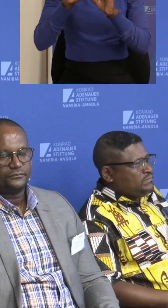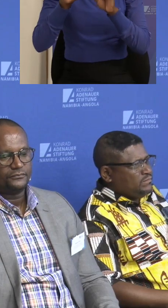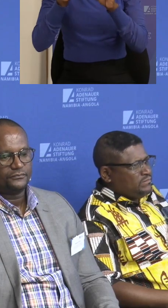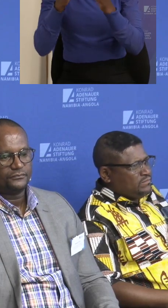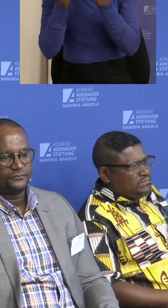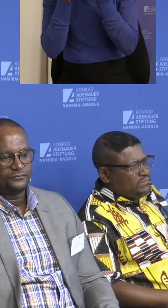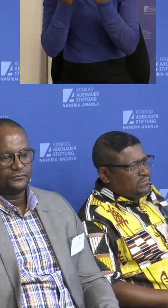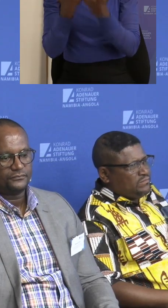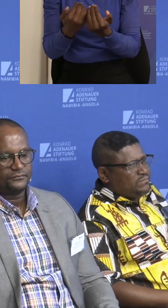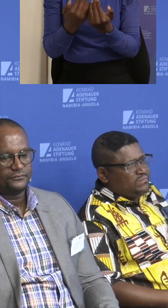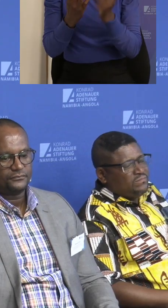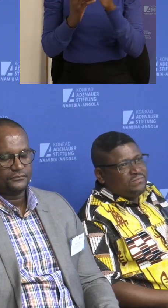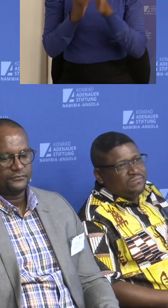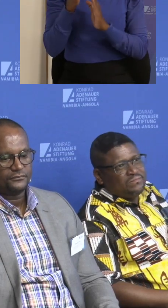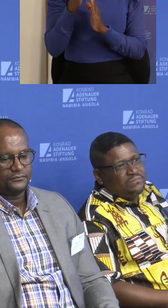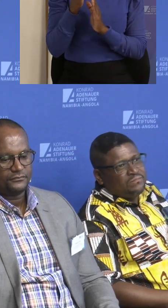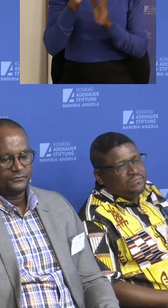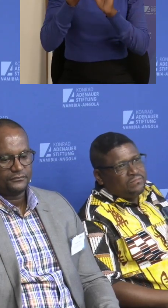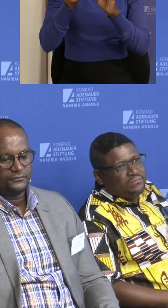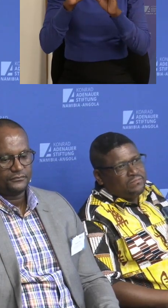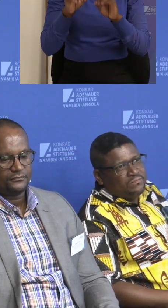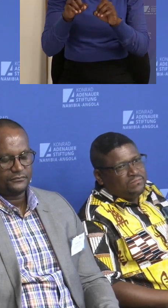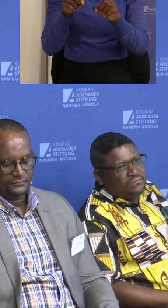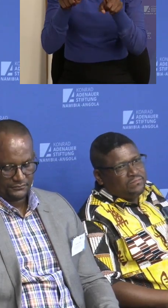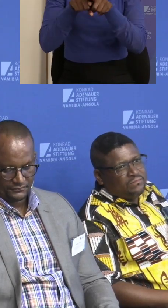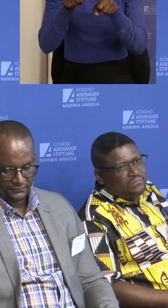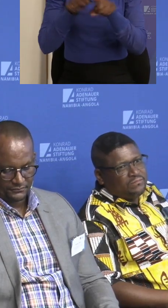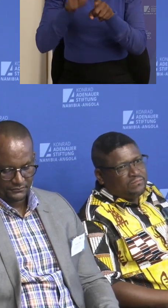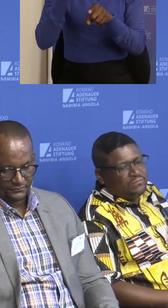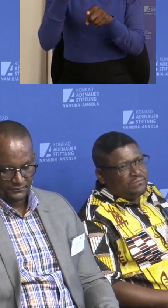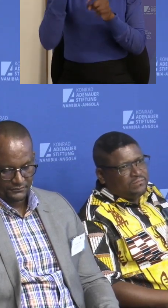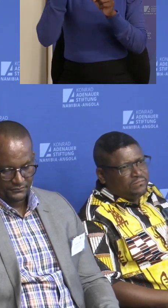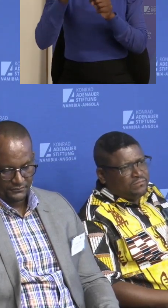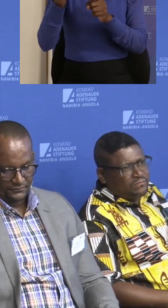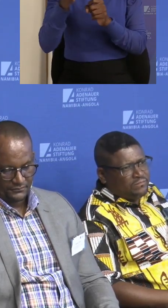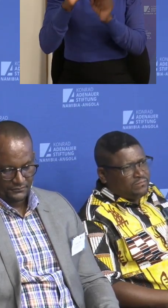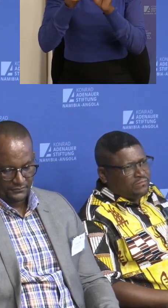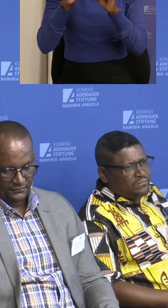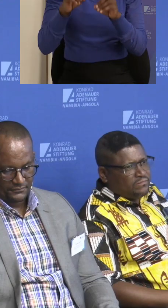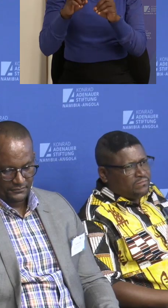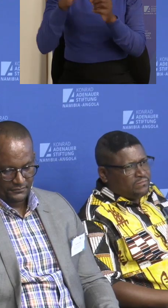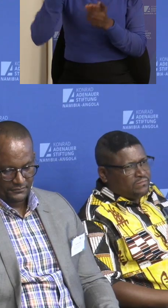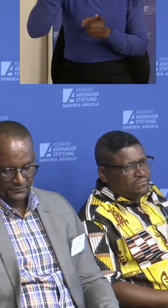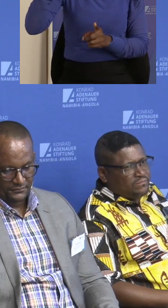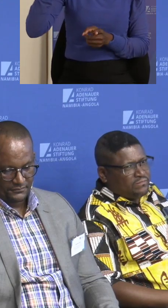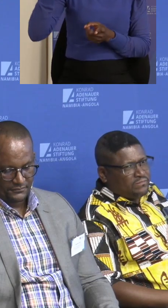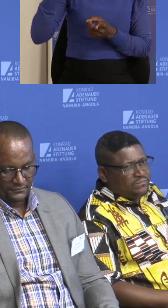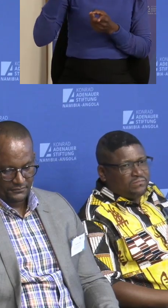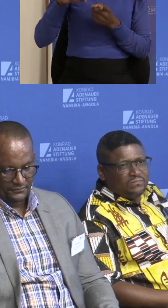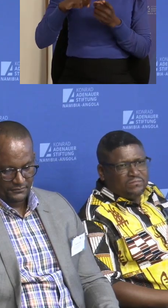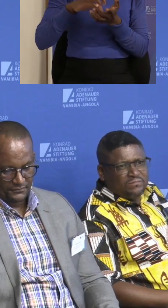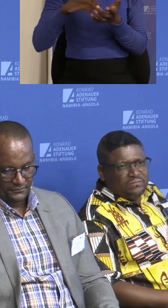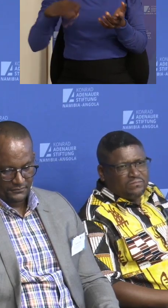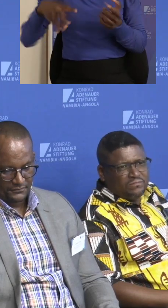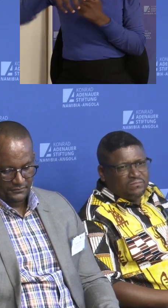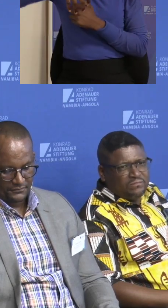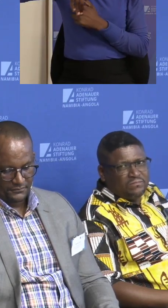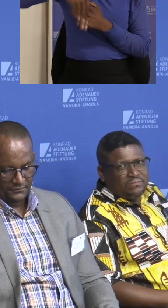key to development. Education is a primary tool to reduce poverty in